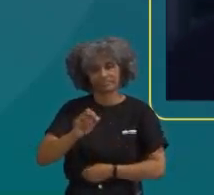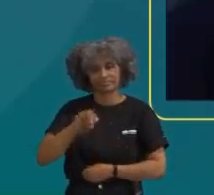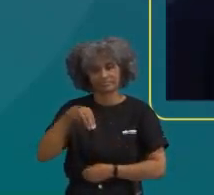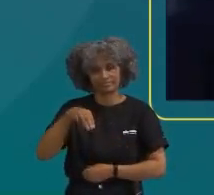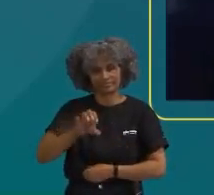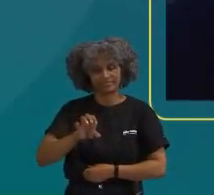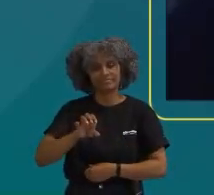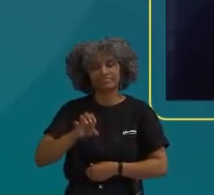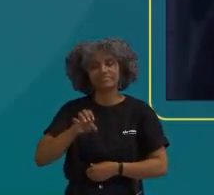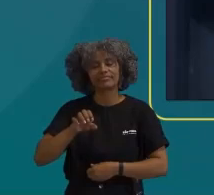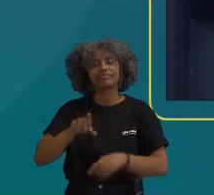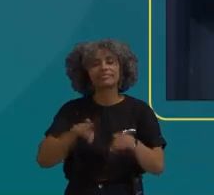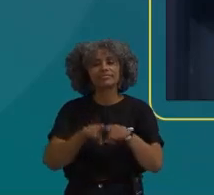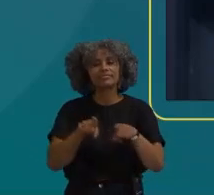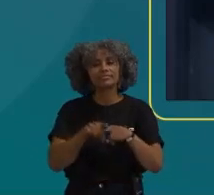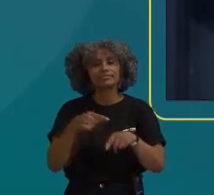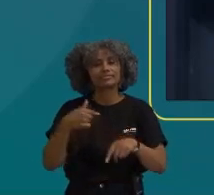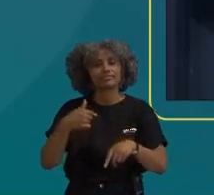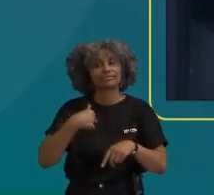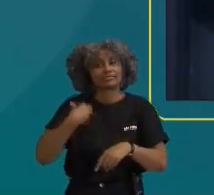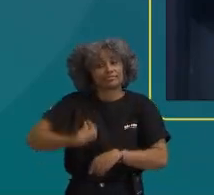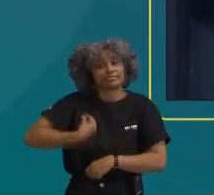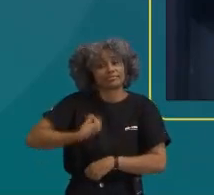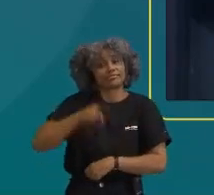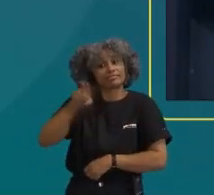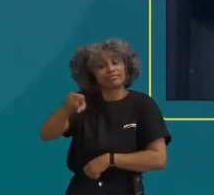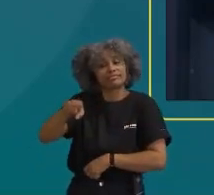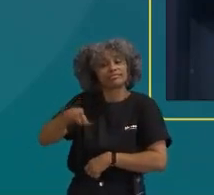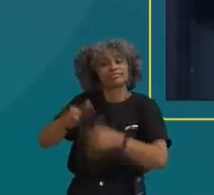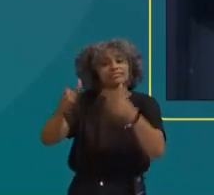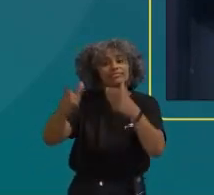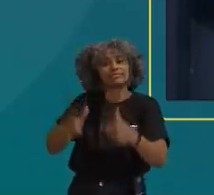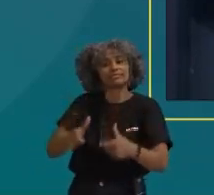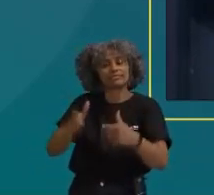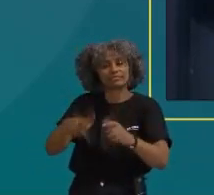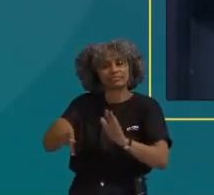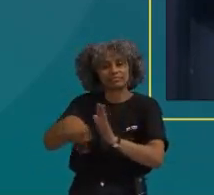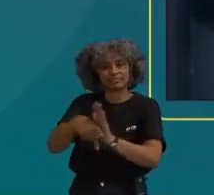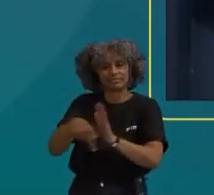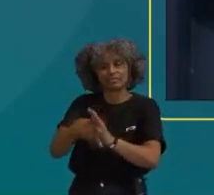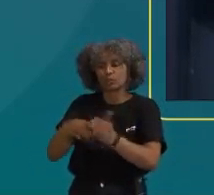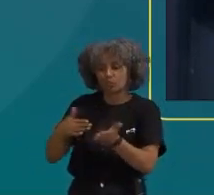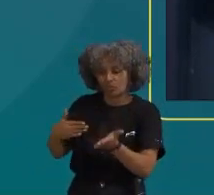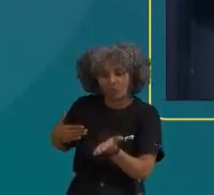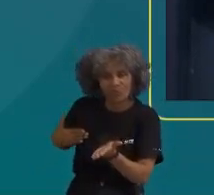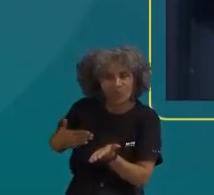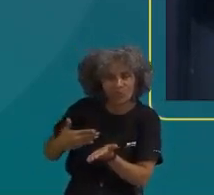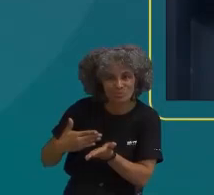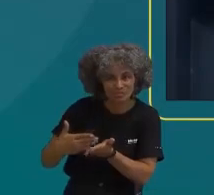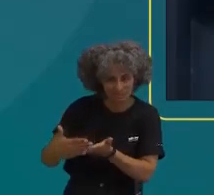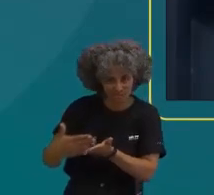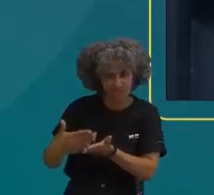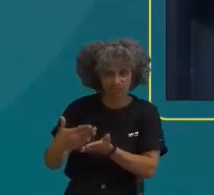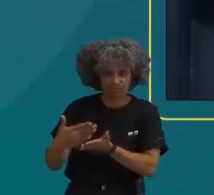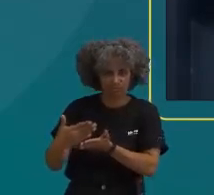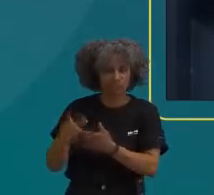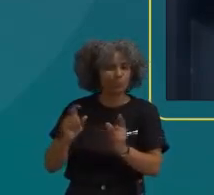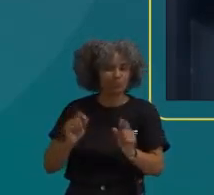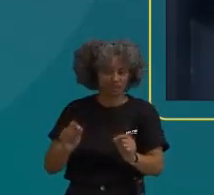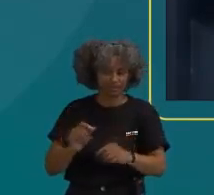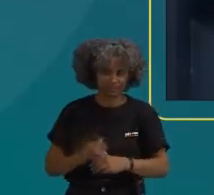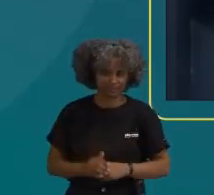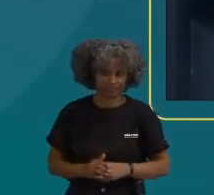Islands, which started 13 years ago as one of the poorest in our country. Now we are a growing